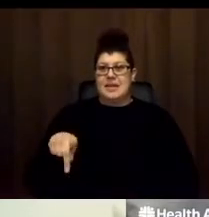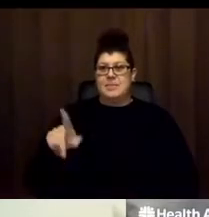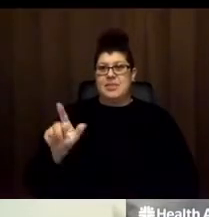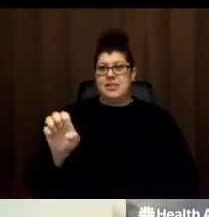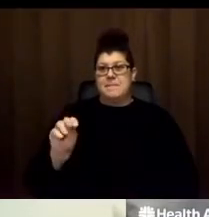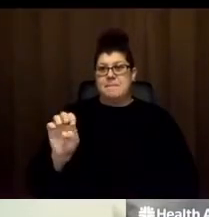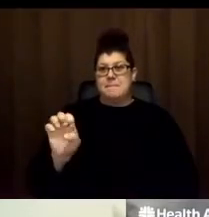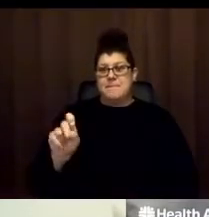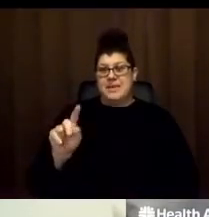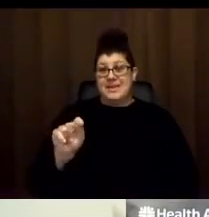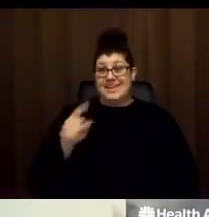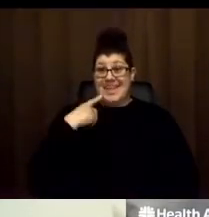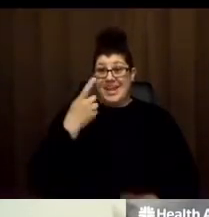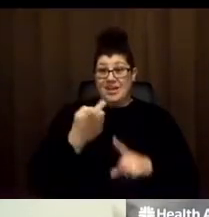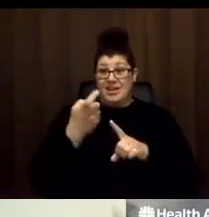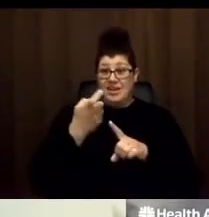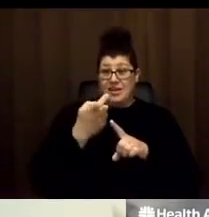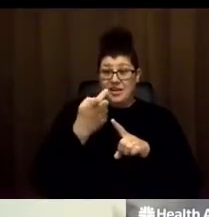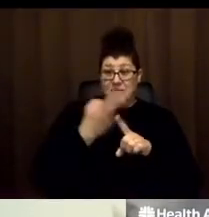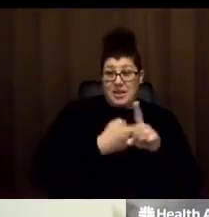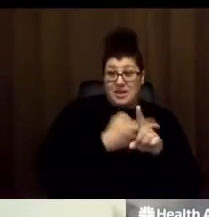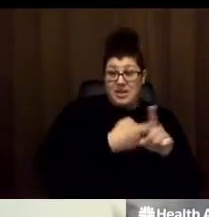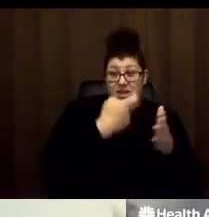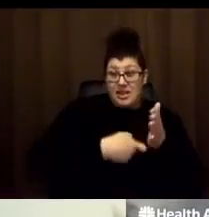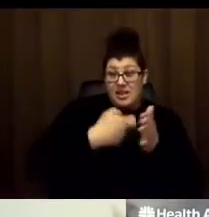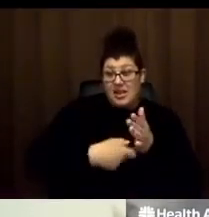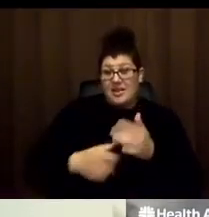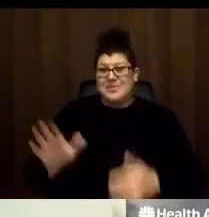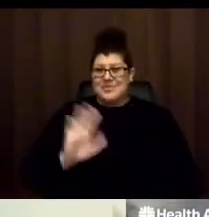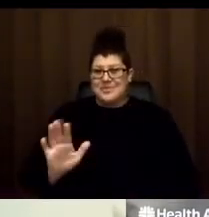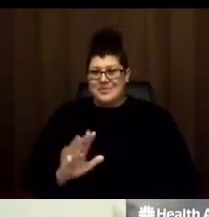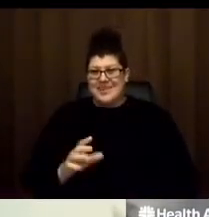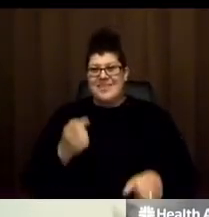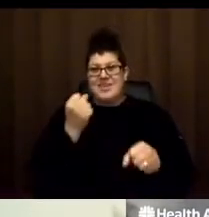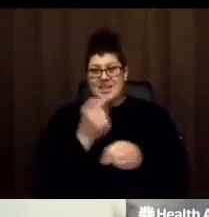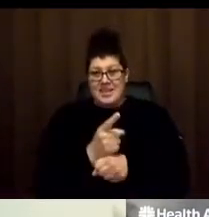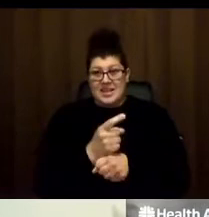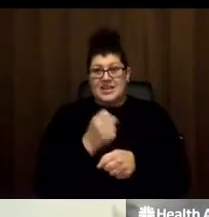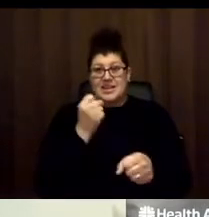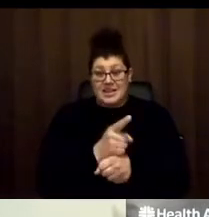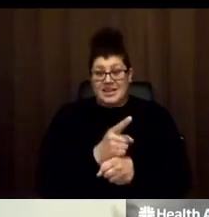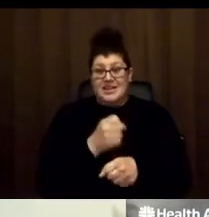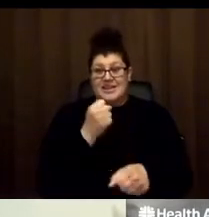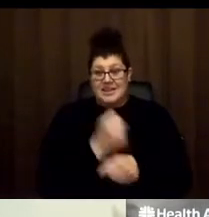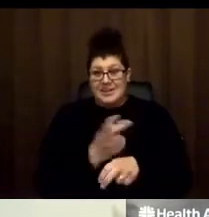cost per month, more than likely will increase every year you turn another year older.